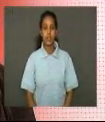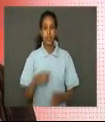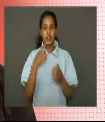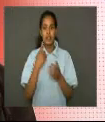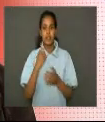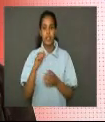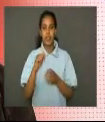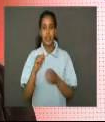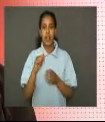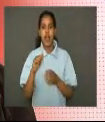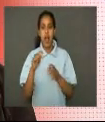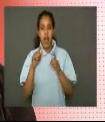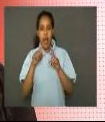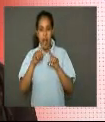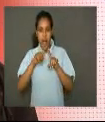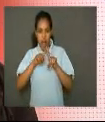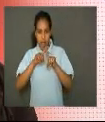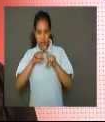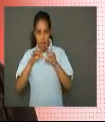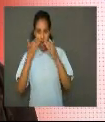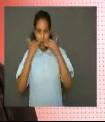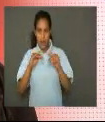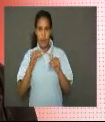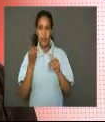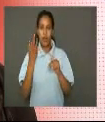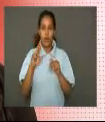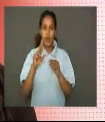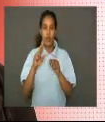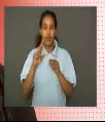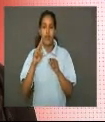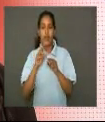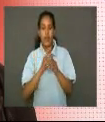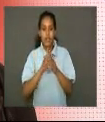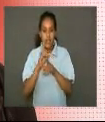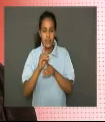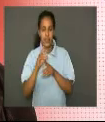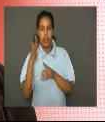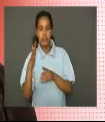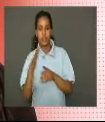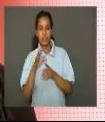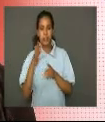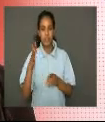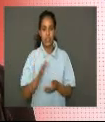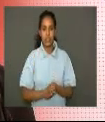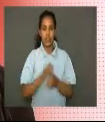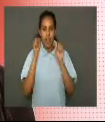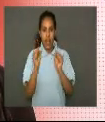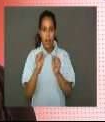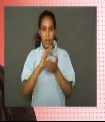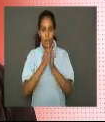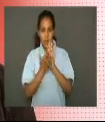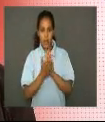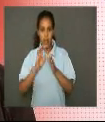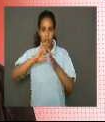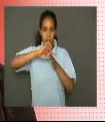The alignment or orientation of reacting species can be